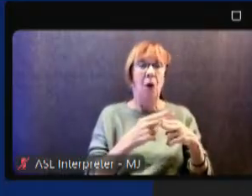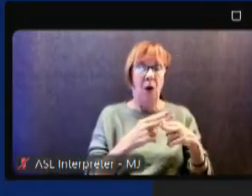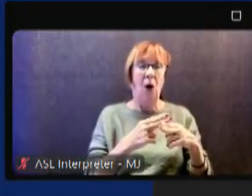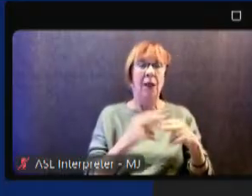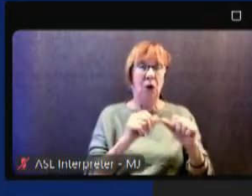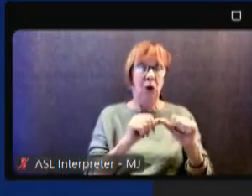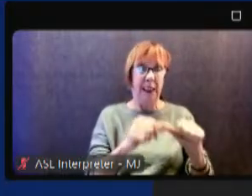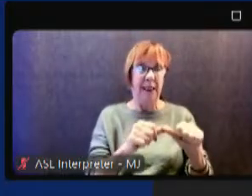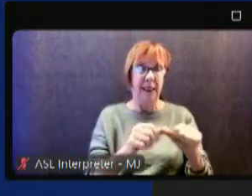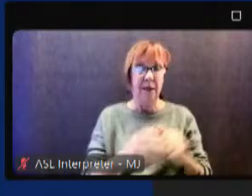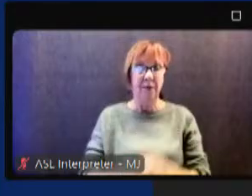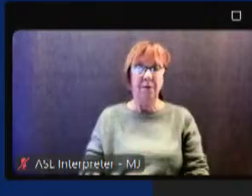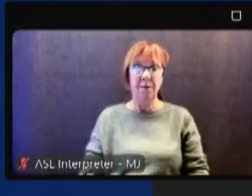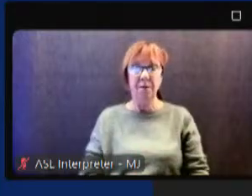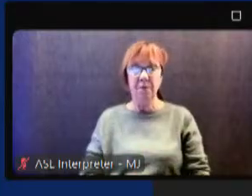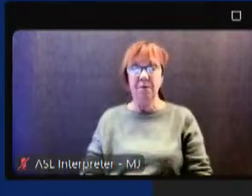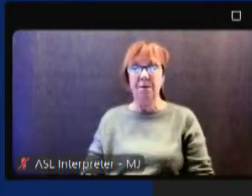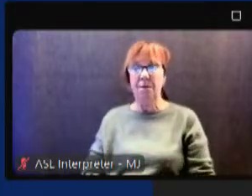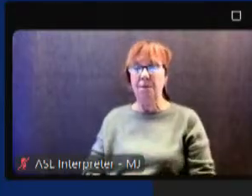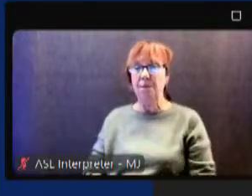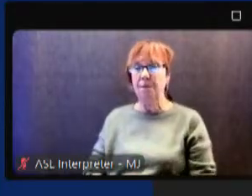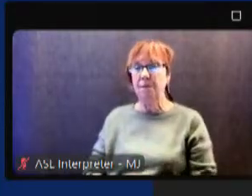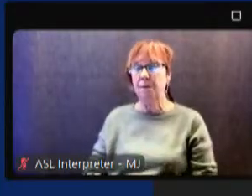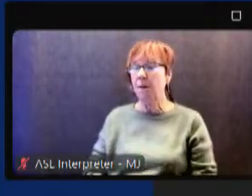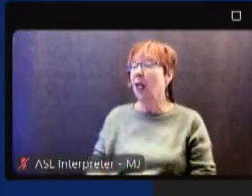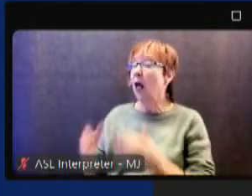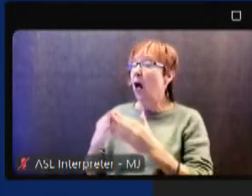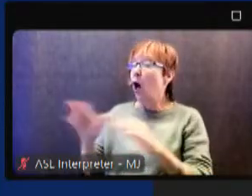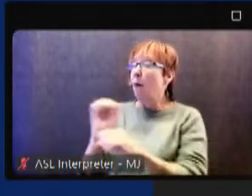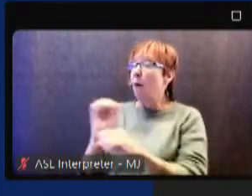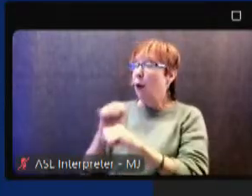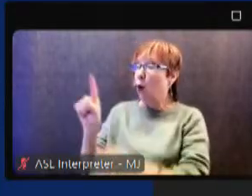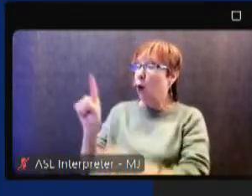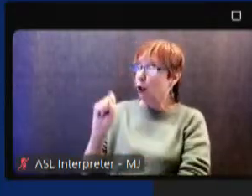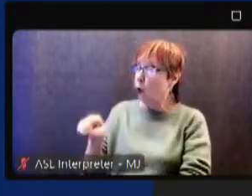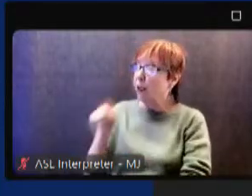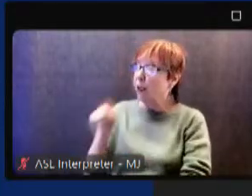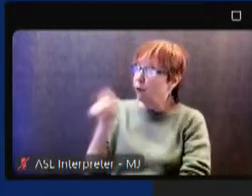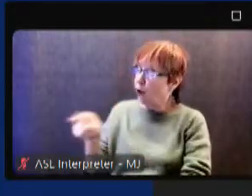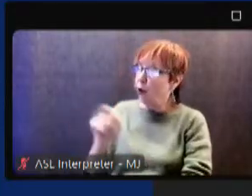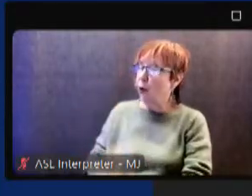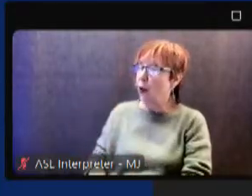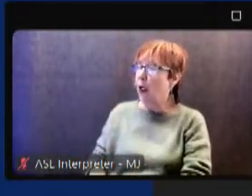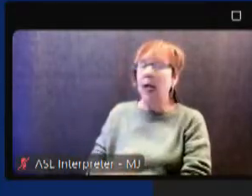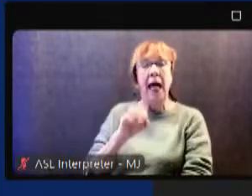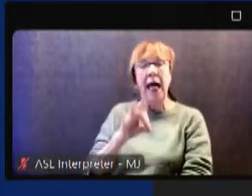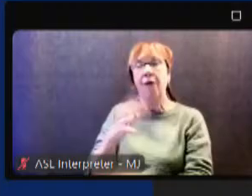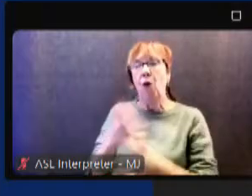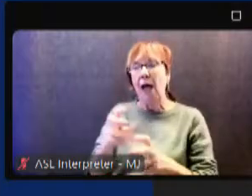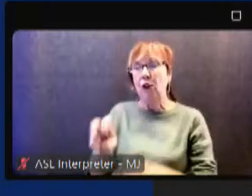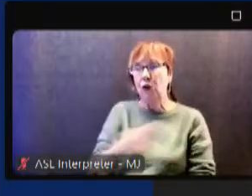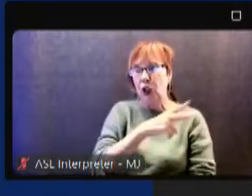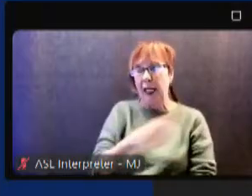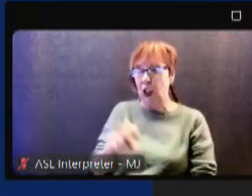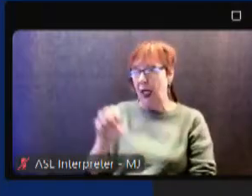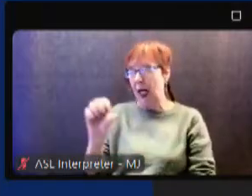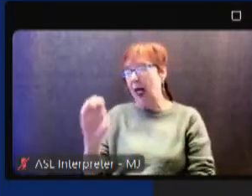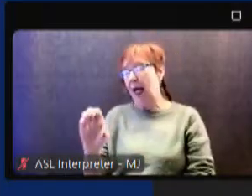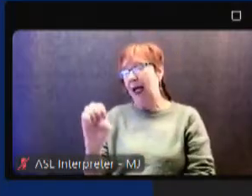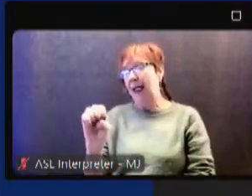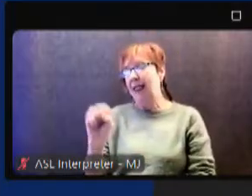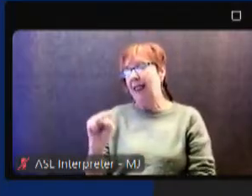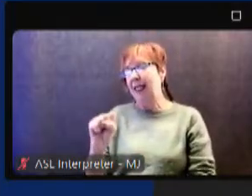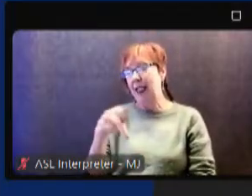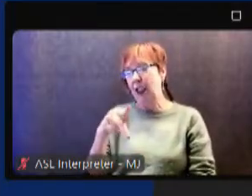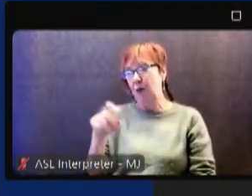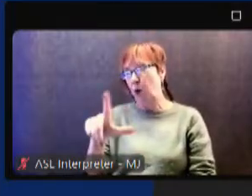Thank you, Rochelle. Going back to Public Works. If you want to switch from cesspool to sewer, what is the time frame